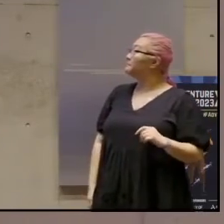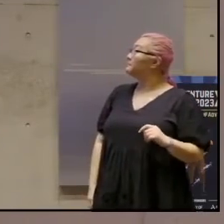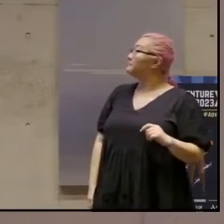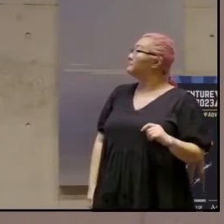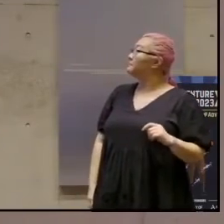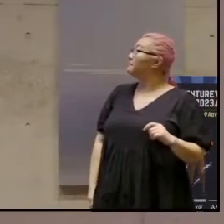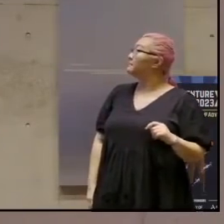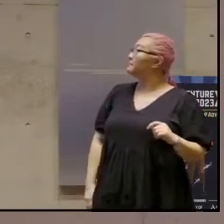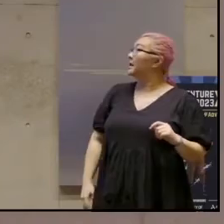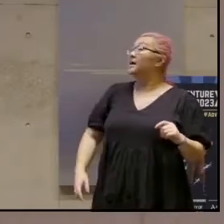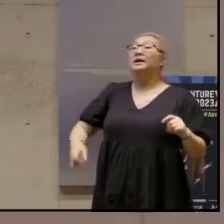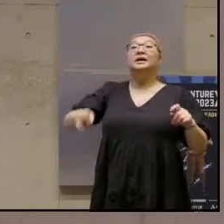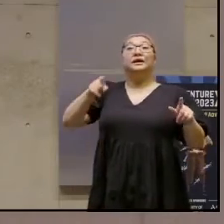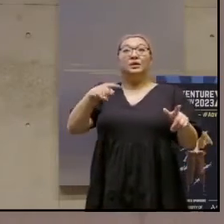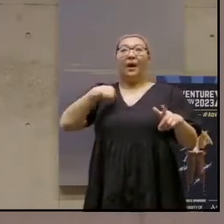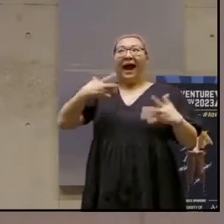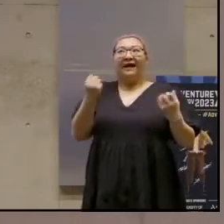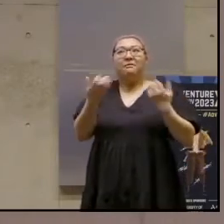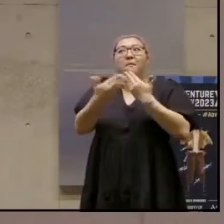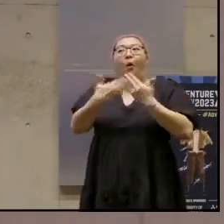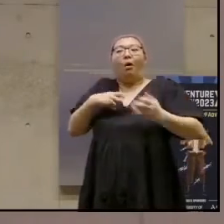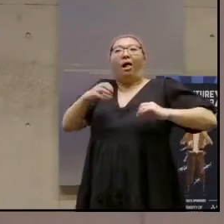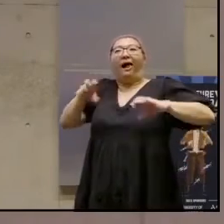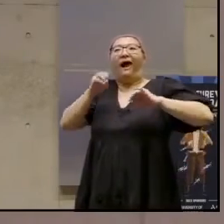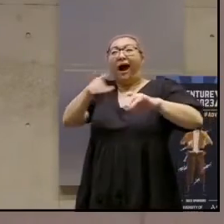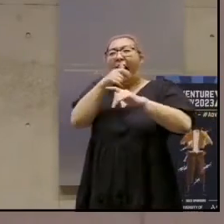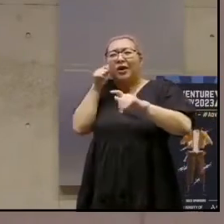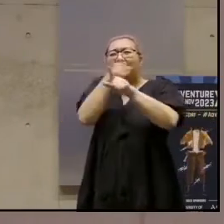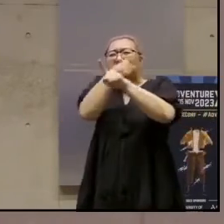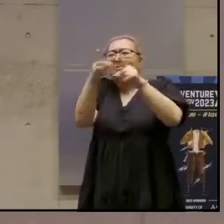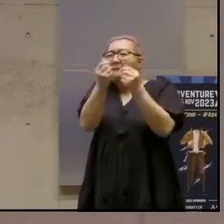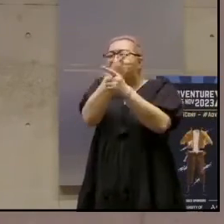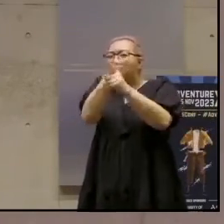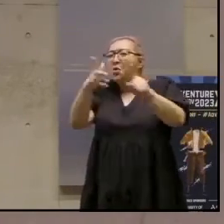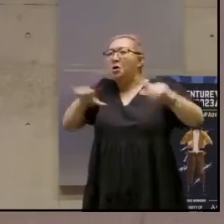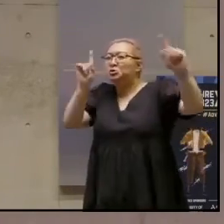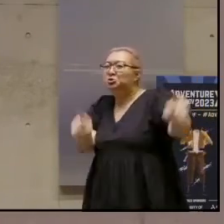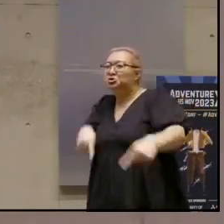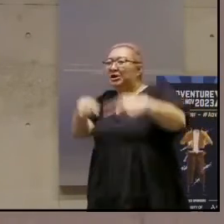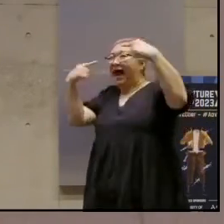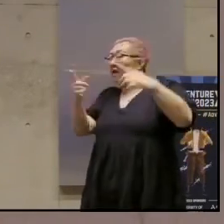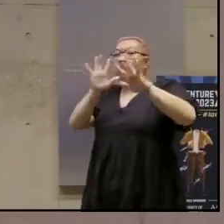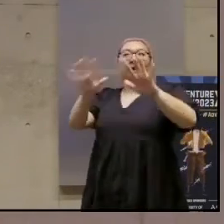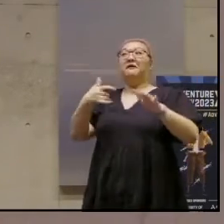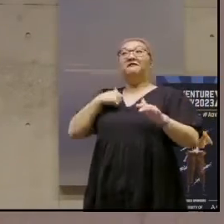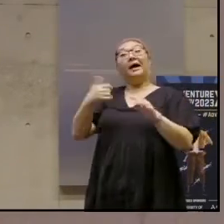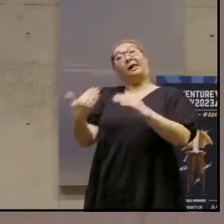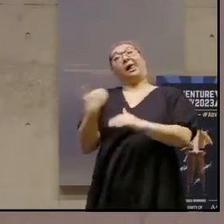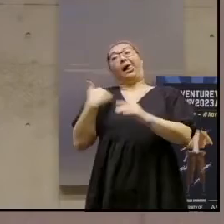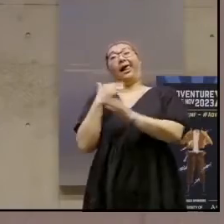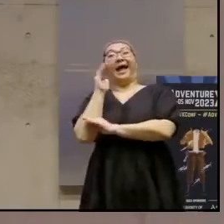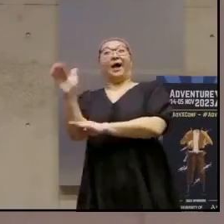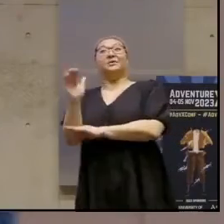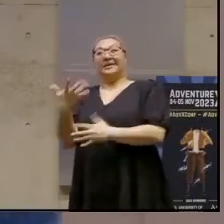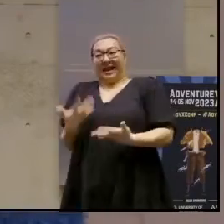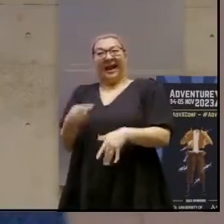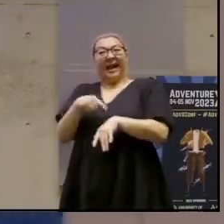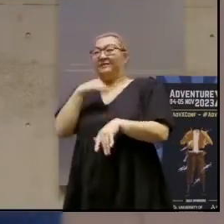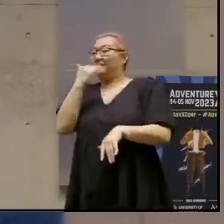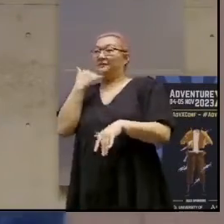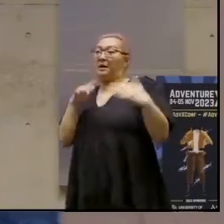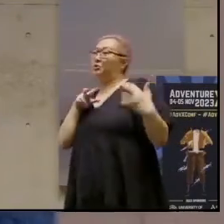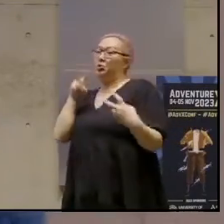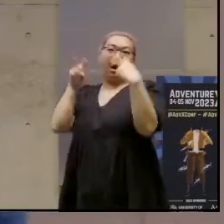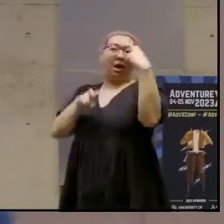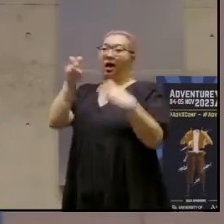I'm going to run out of time. I promise. But I want to have all the fights, all of the joys, and all of the fist bumps I can take before the end of the day. I promise.